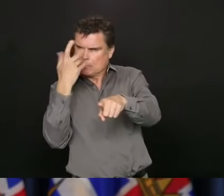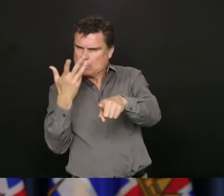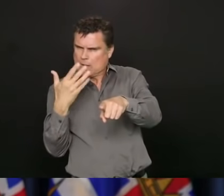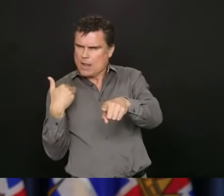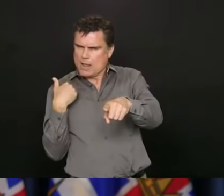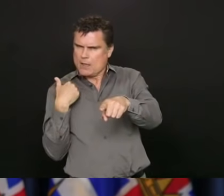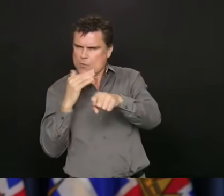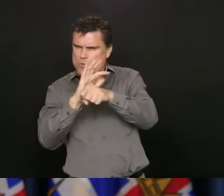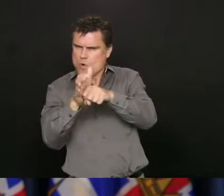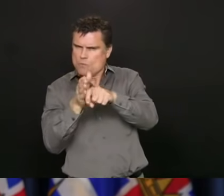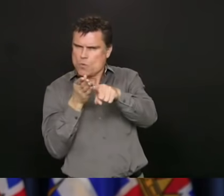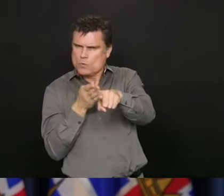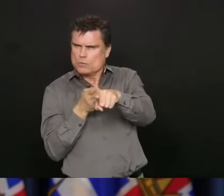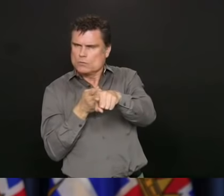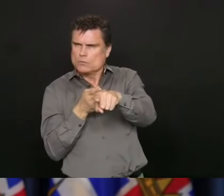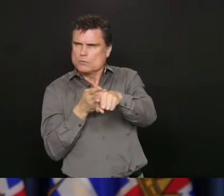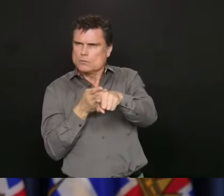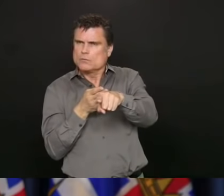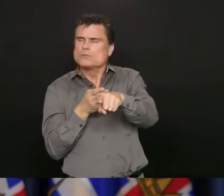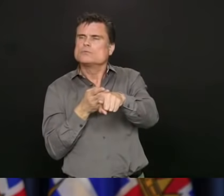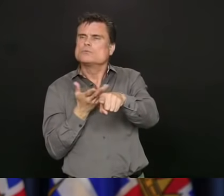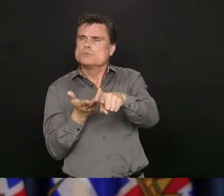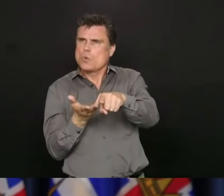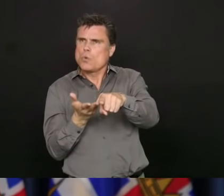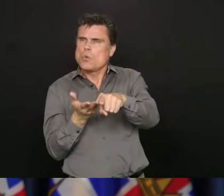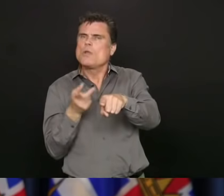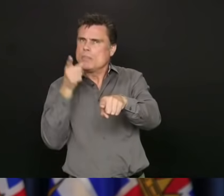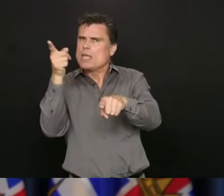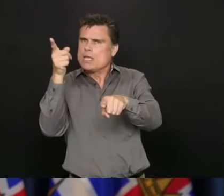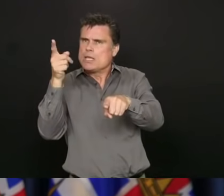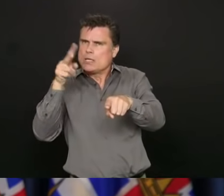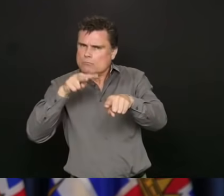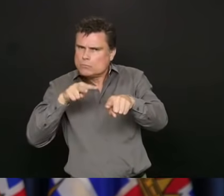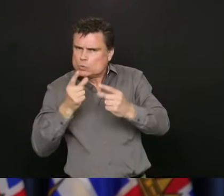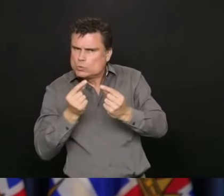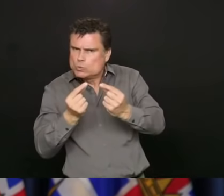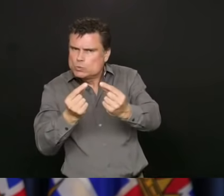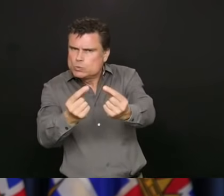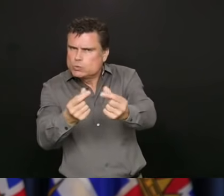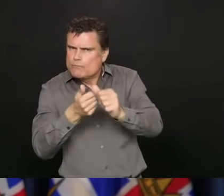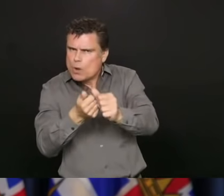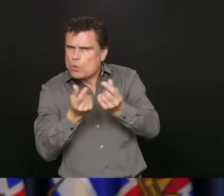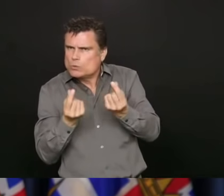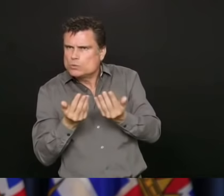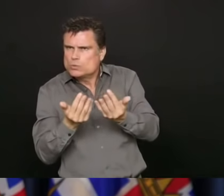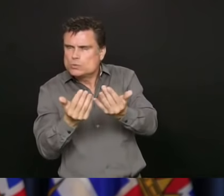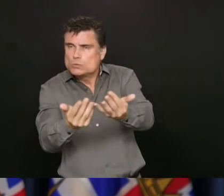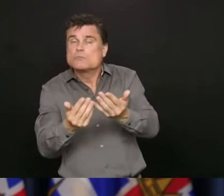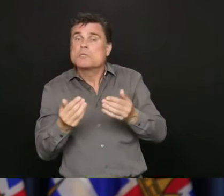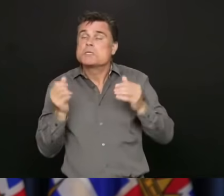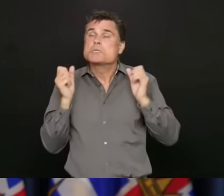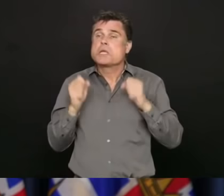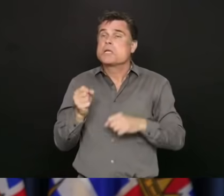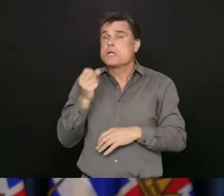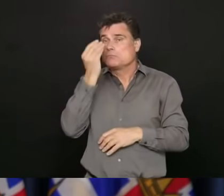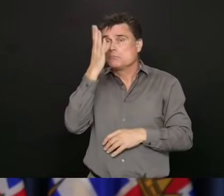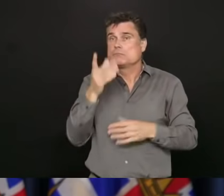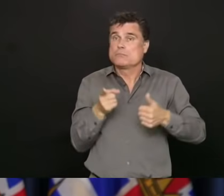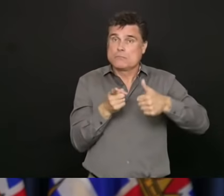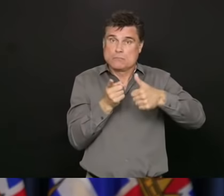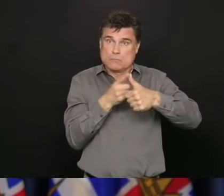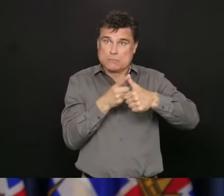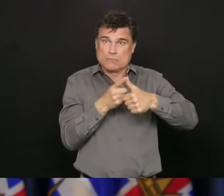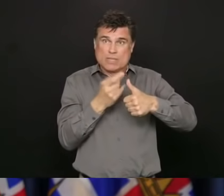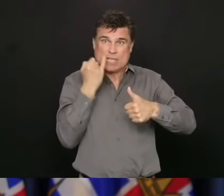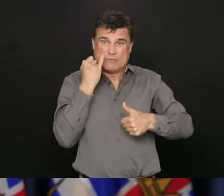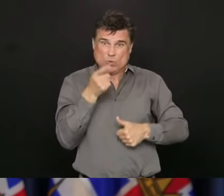that we want to make sure that no one goes to work ill because they feel they have an economic imperative to do so. And that's a challenge